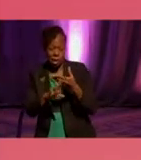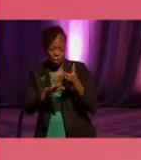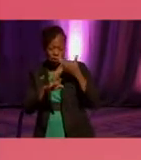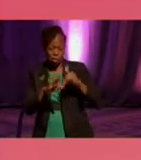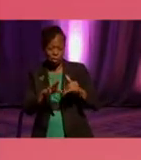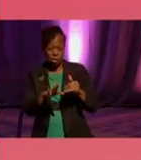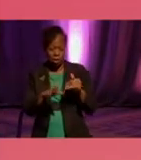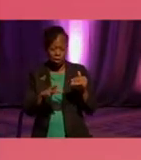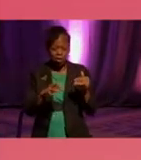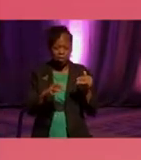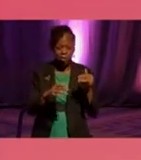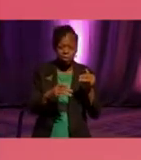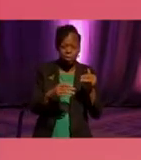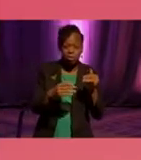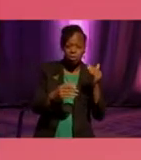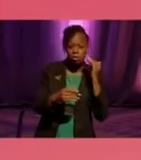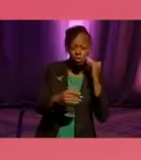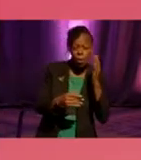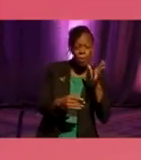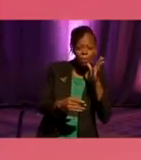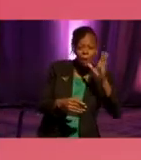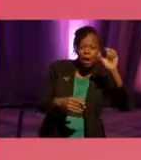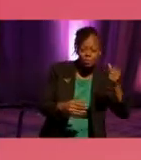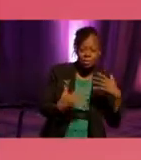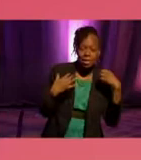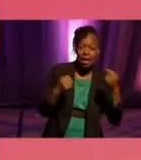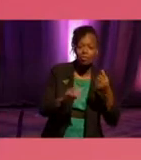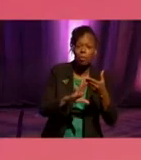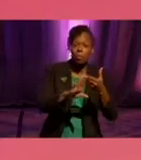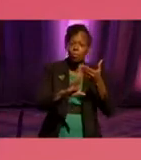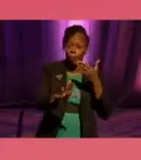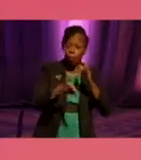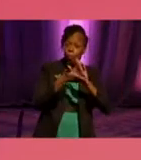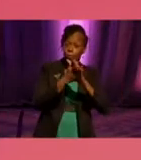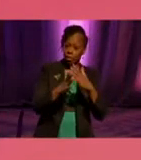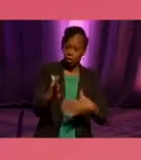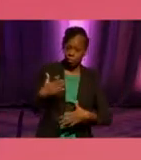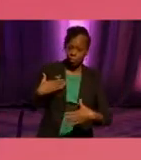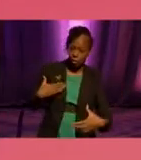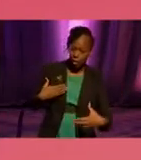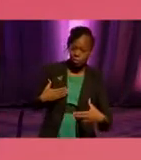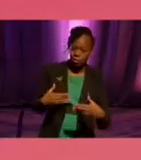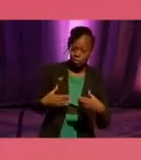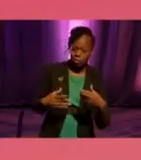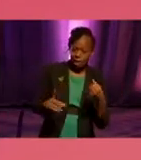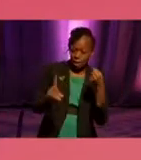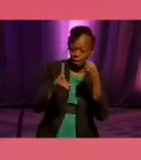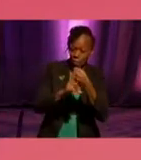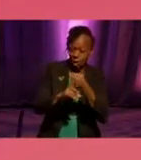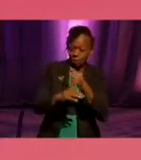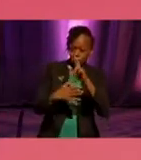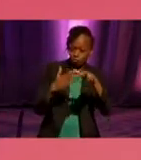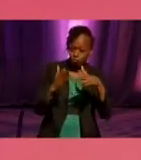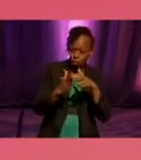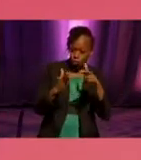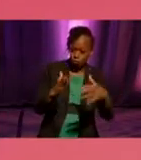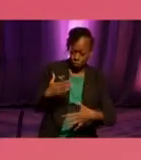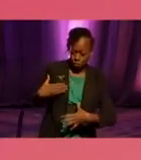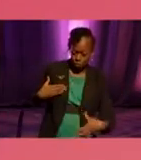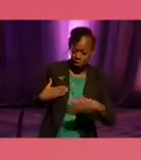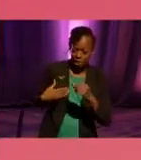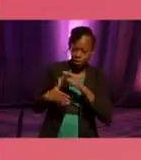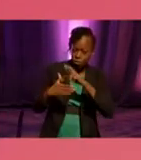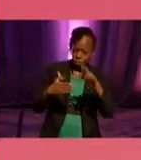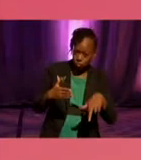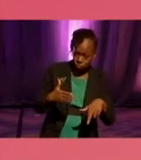we know that a mother's health, even prior to becoming pregnant, plays a role in her pregnancy and the outcome of it. So when we think